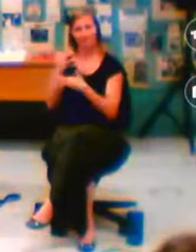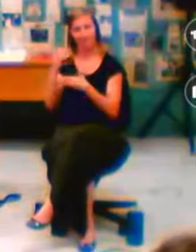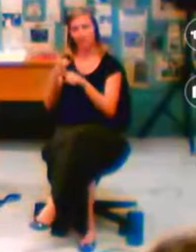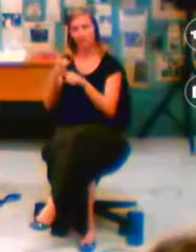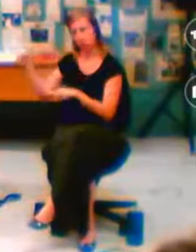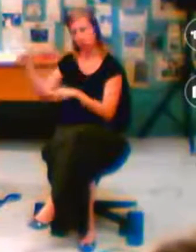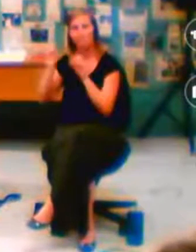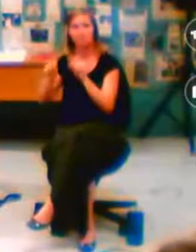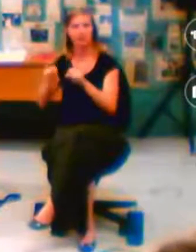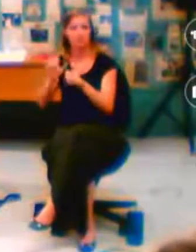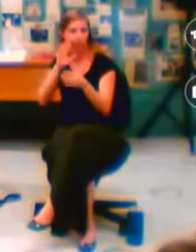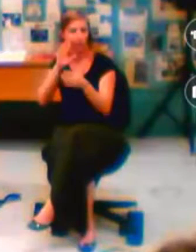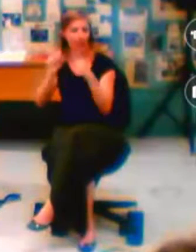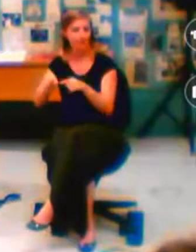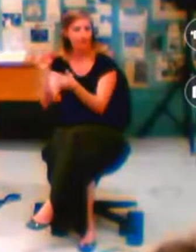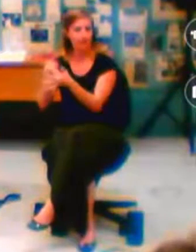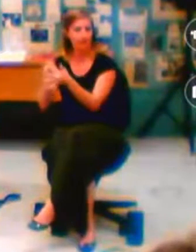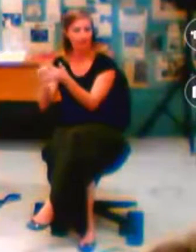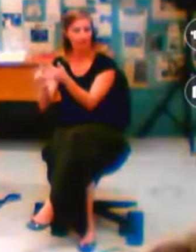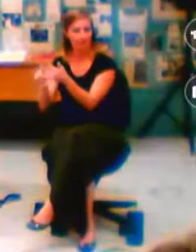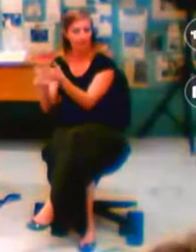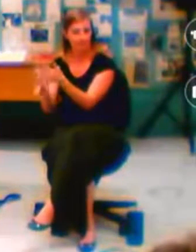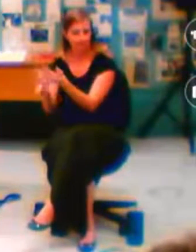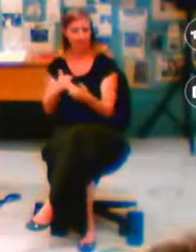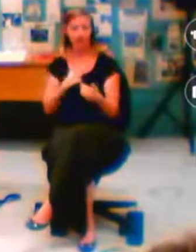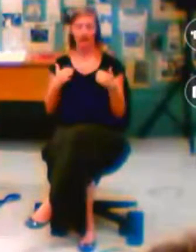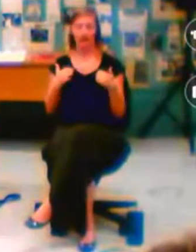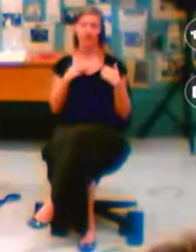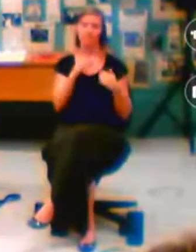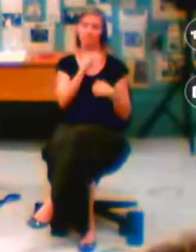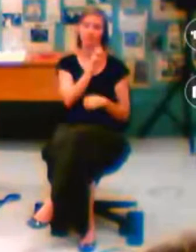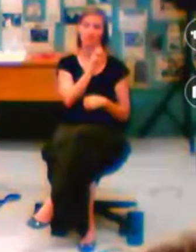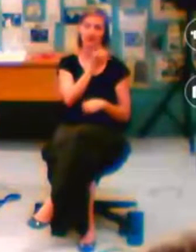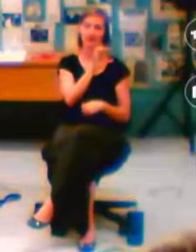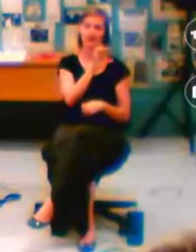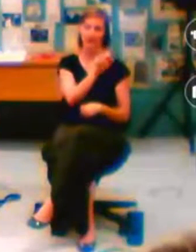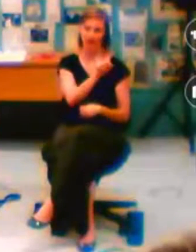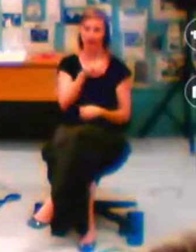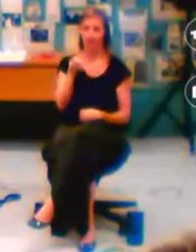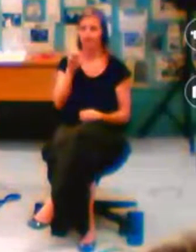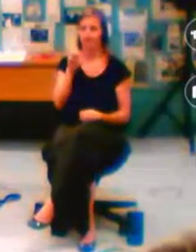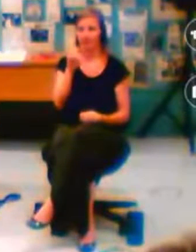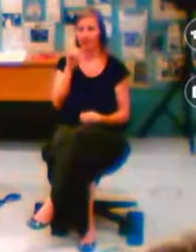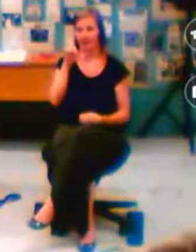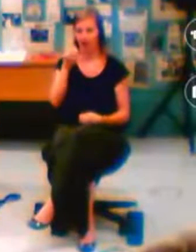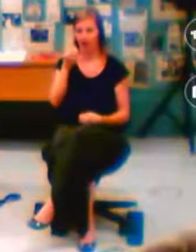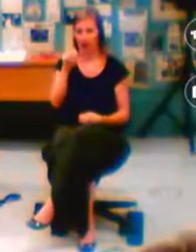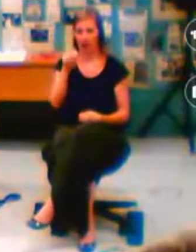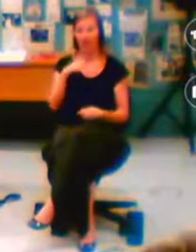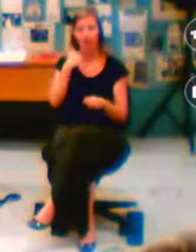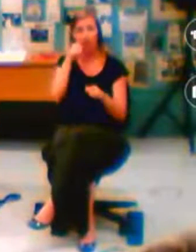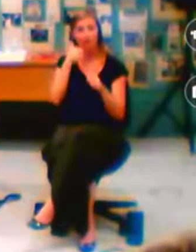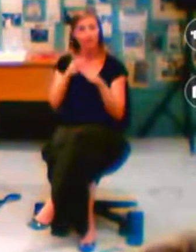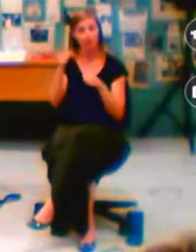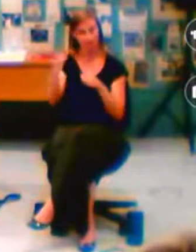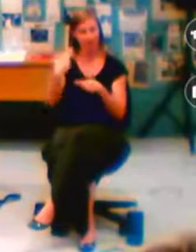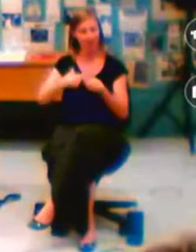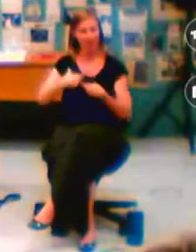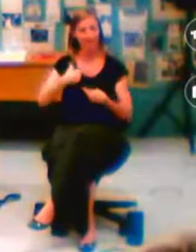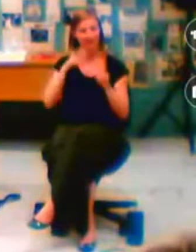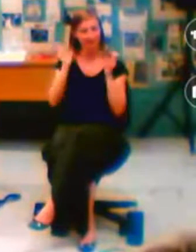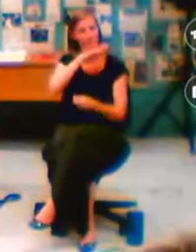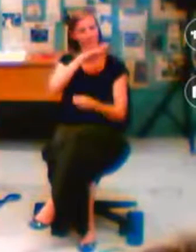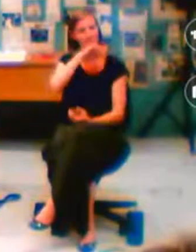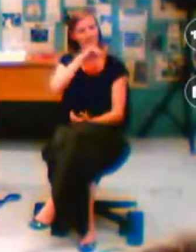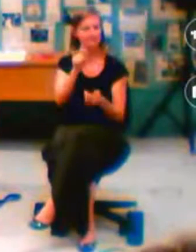This conversation is difficult for me because I am hearing a lot more specifics from Senator Aguilar and a lot of fear from you that